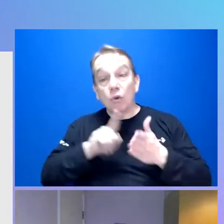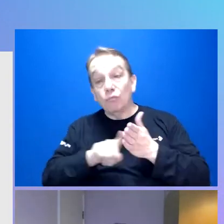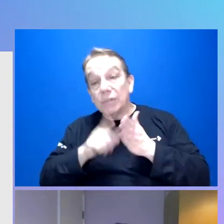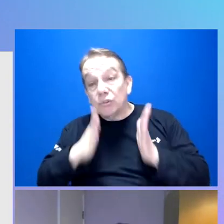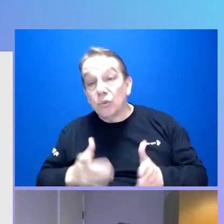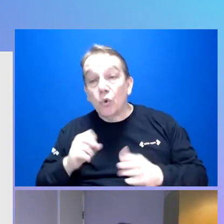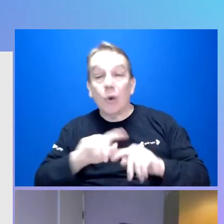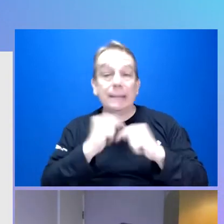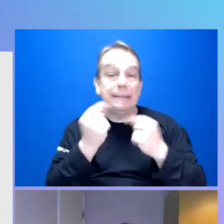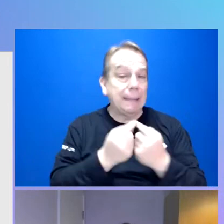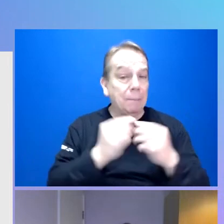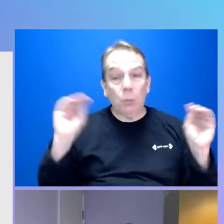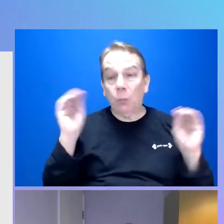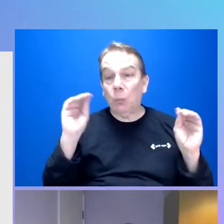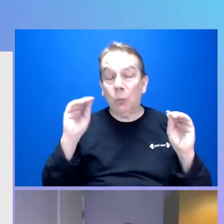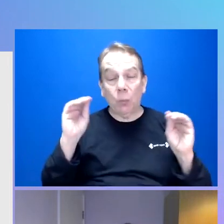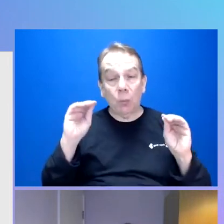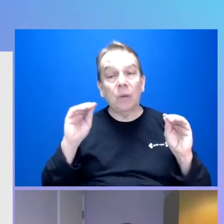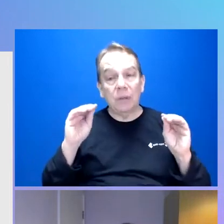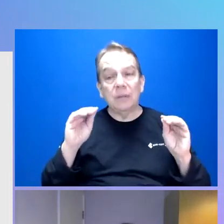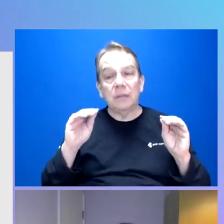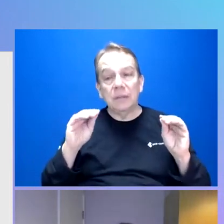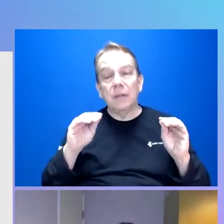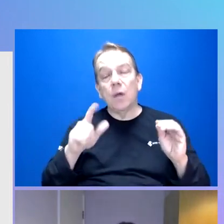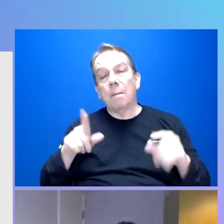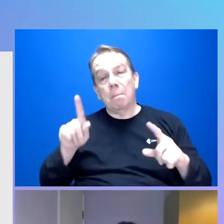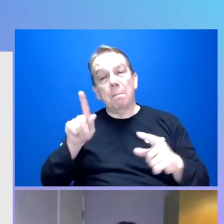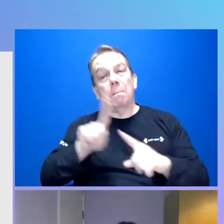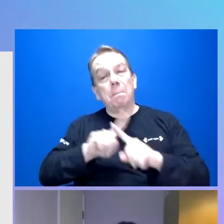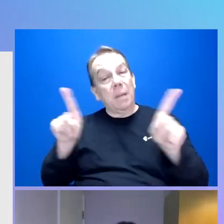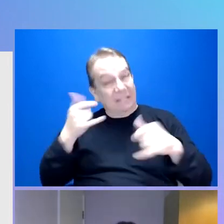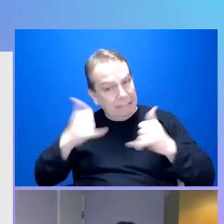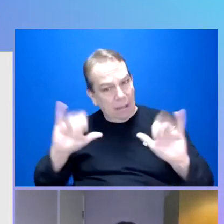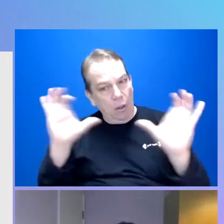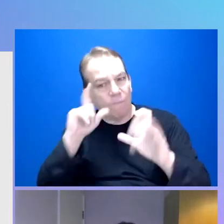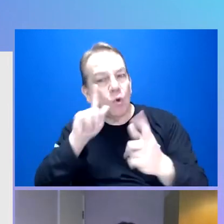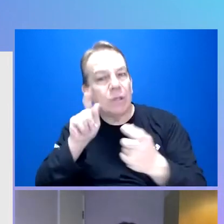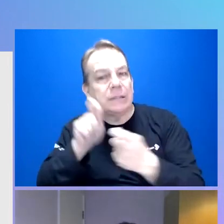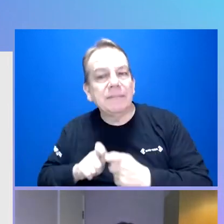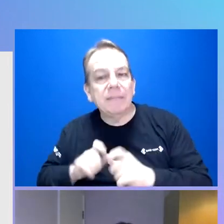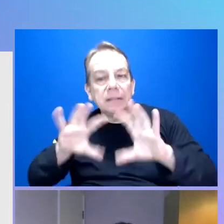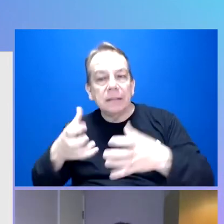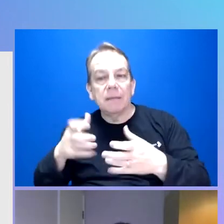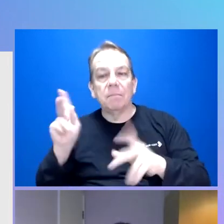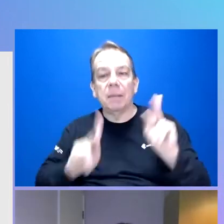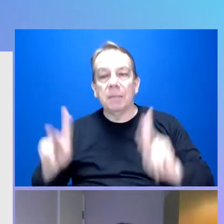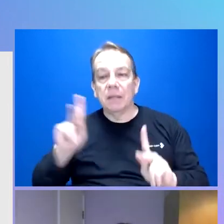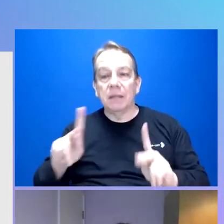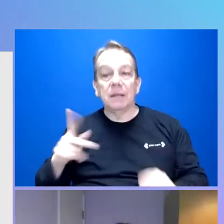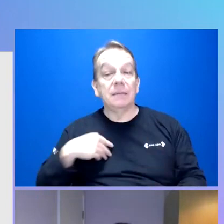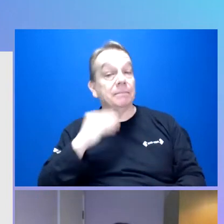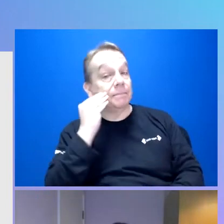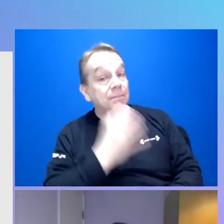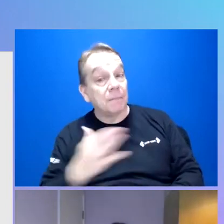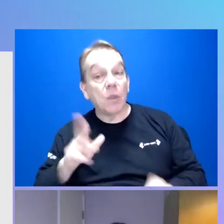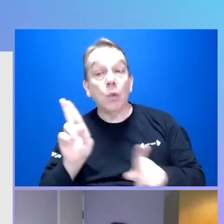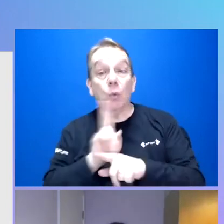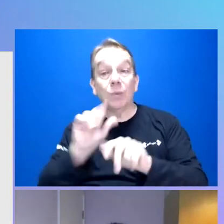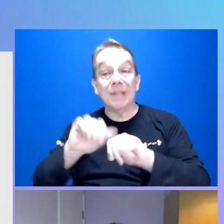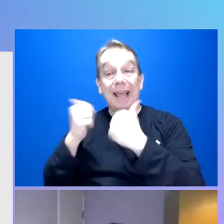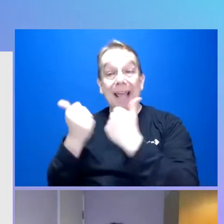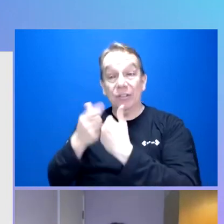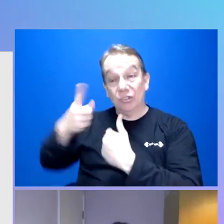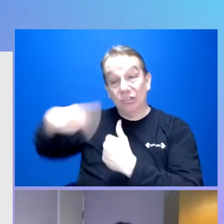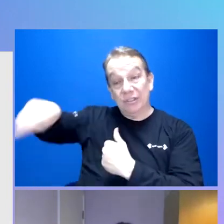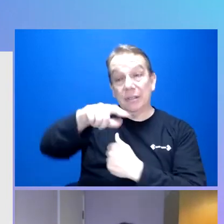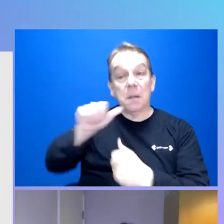even a team and are after this specific demographic. I want to be clear and say that using agencies is